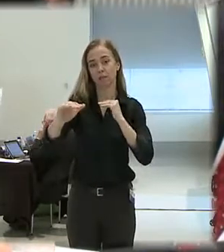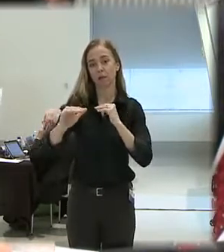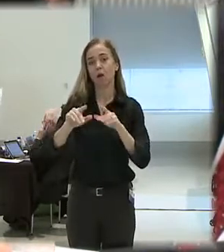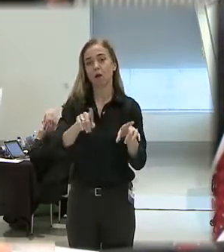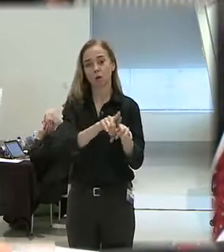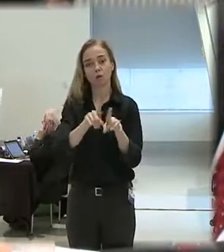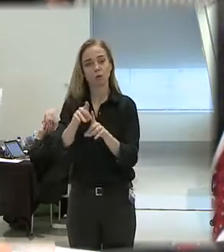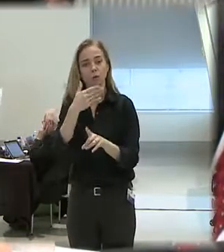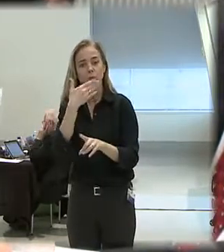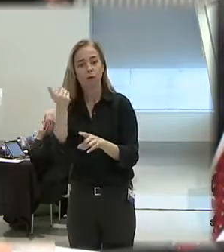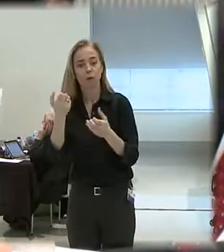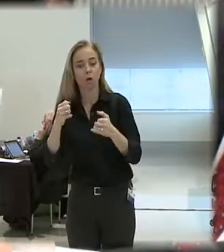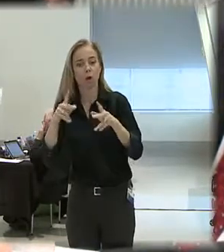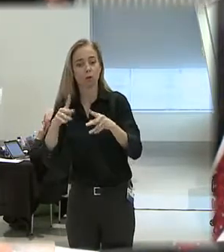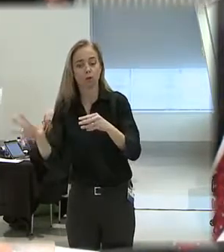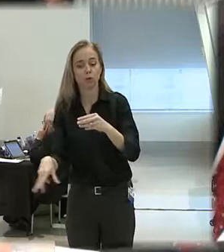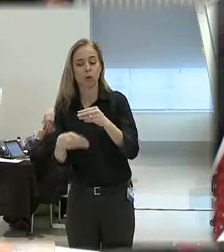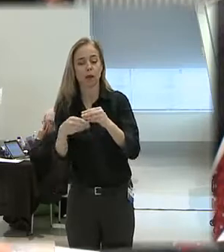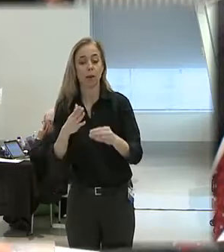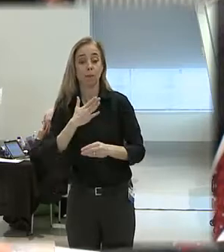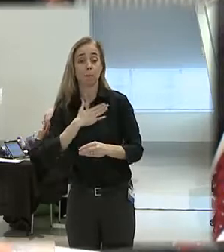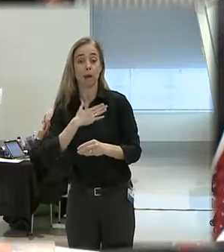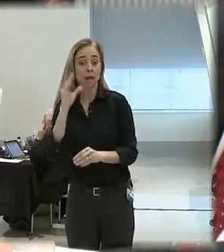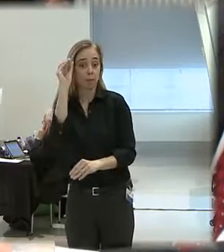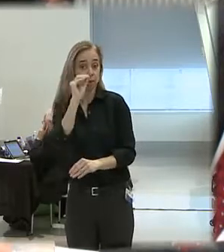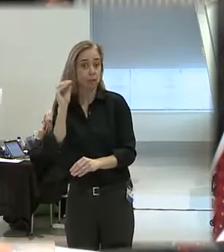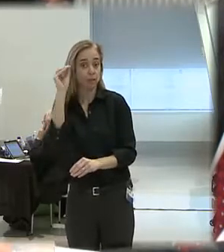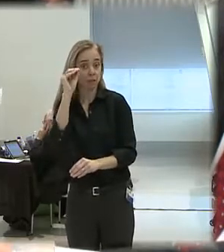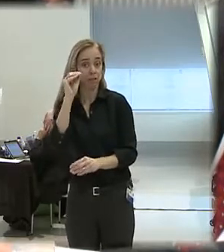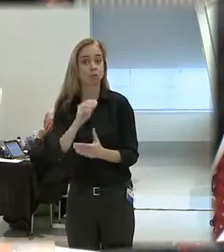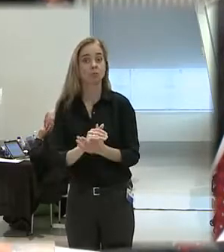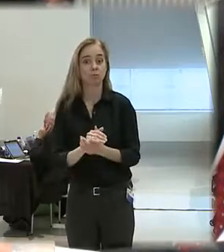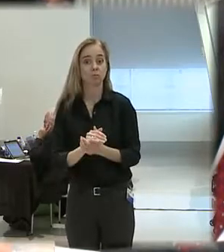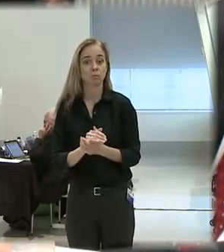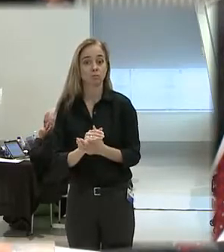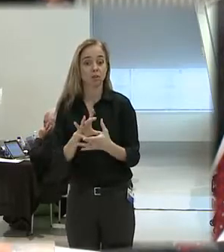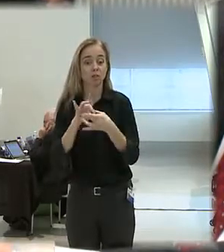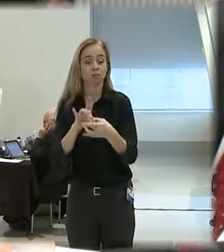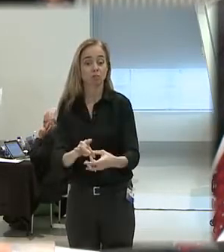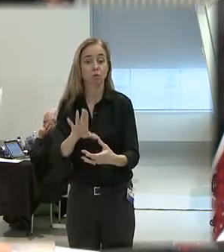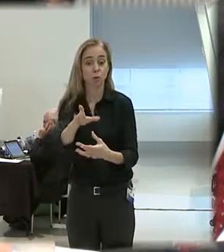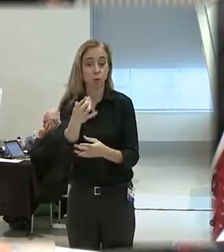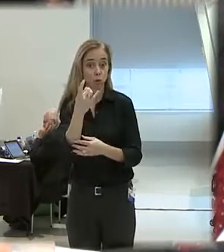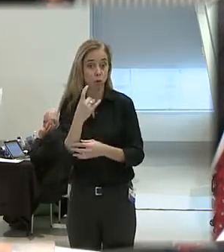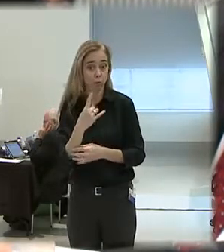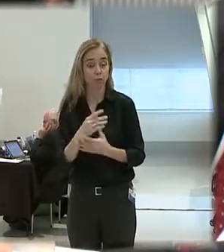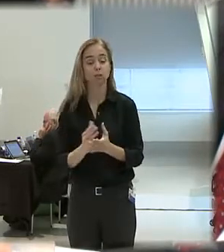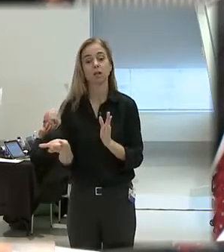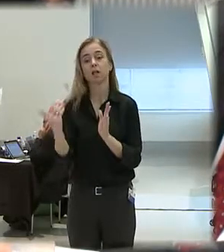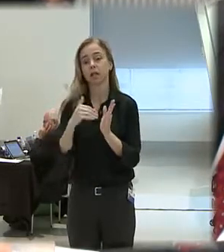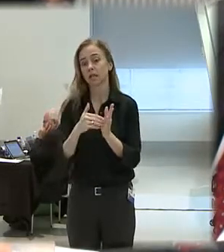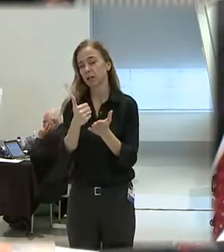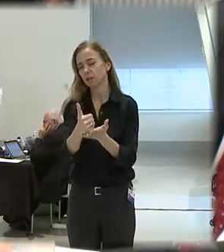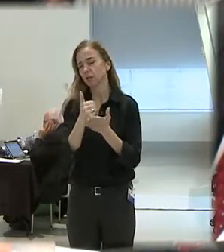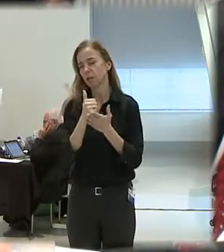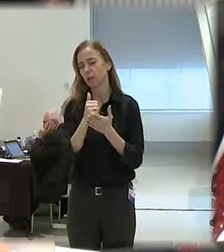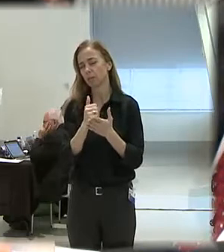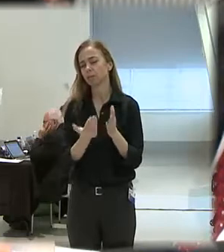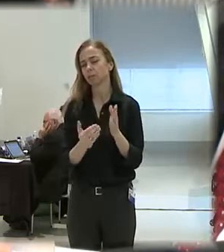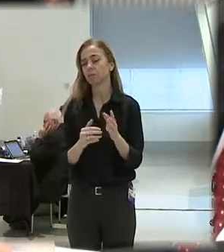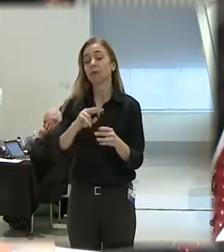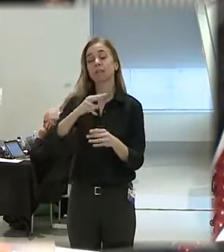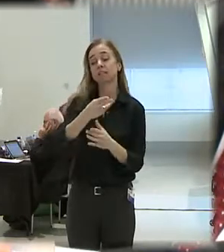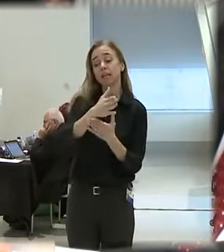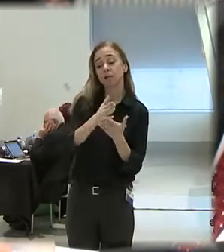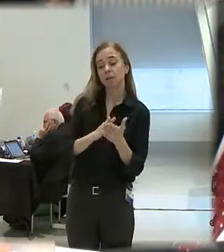give our opinion and my opinion on the first part of your question. And if you, again, if you could help me with the The second. second part